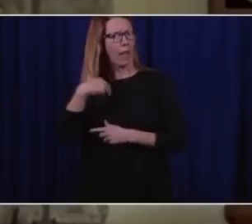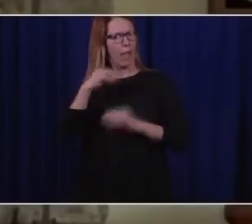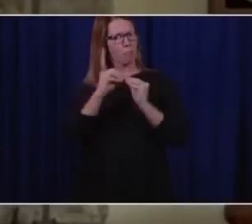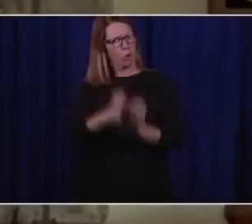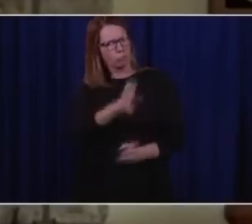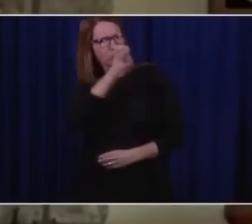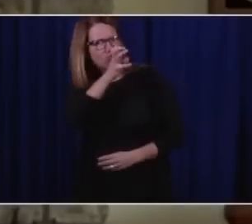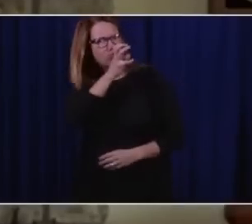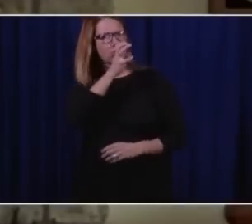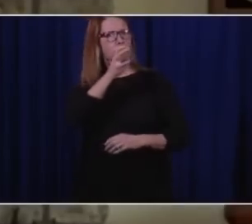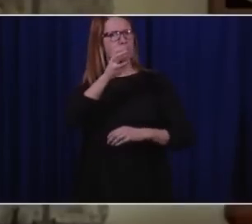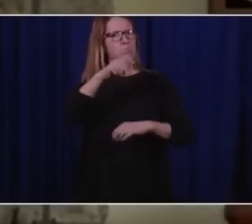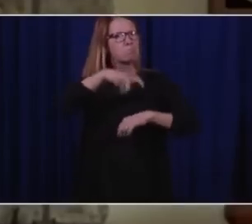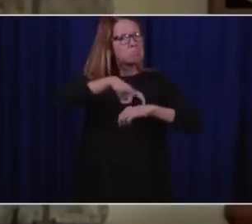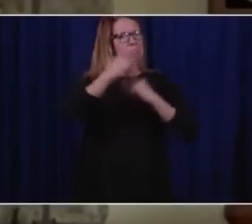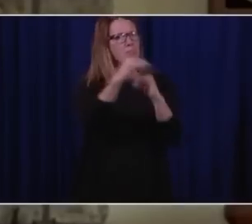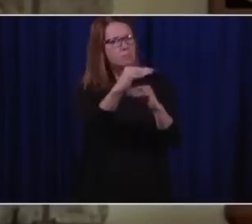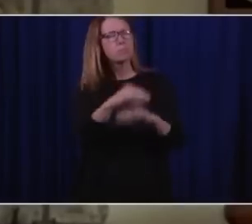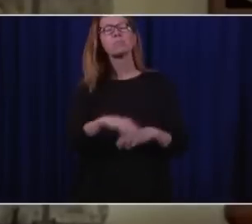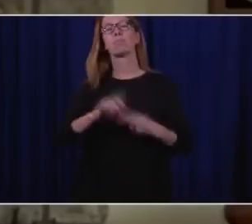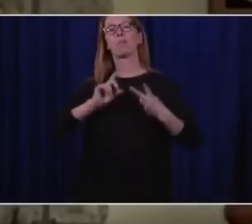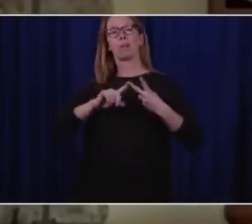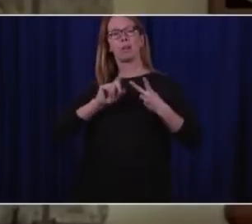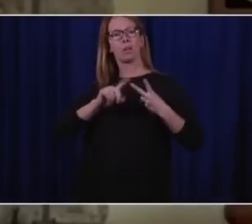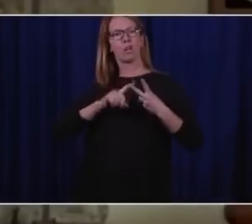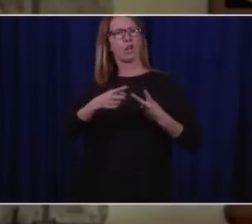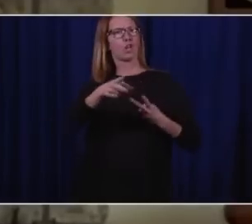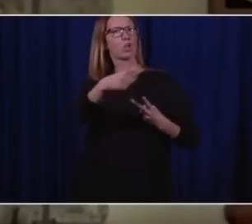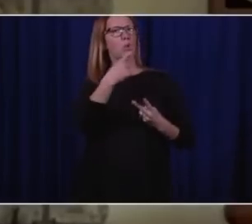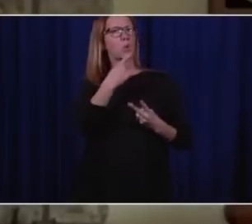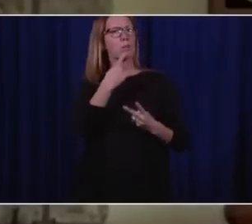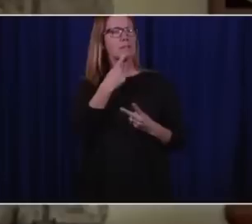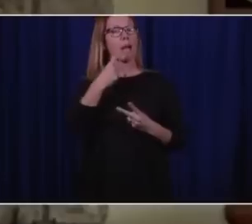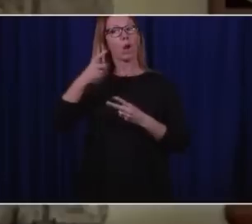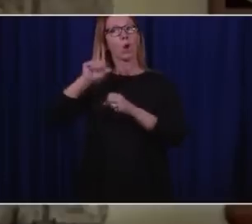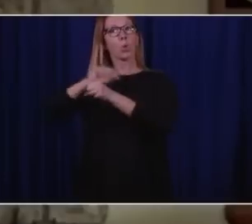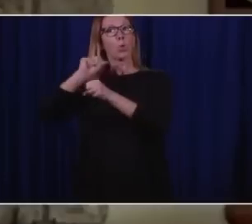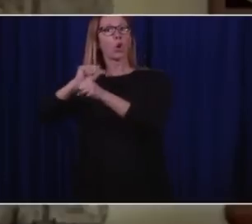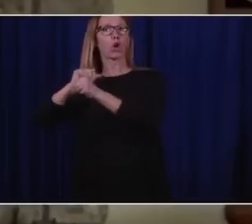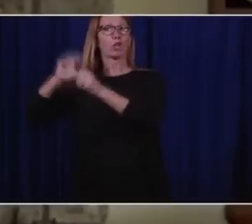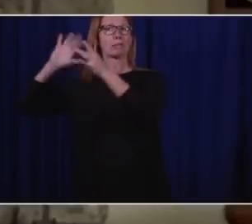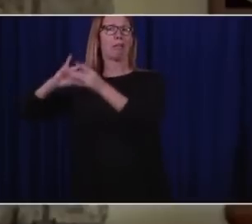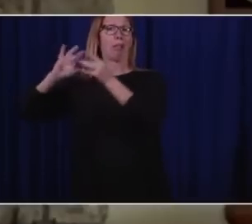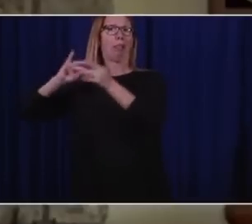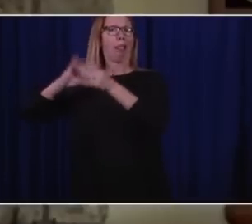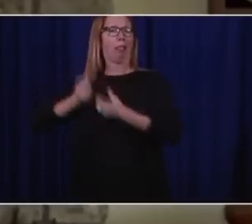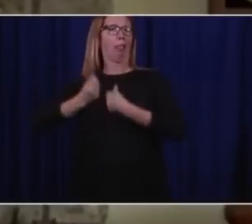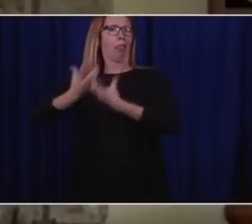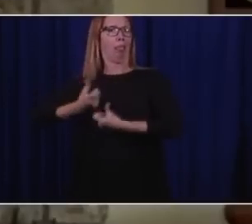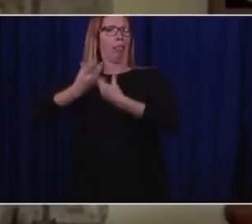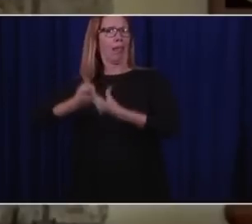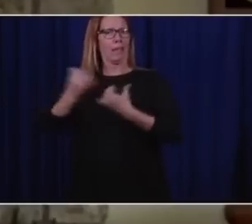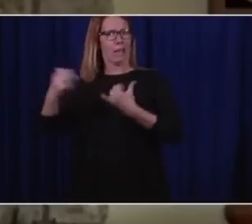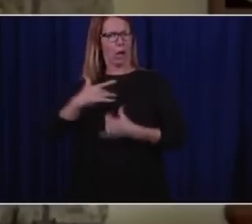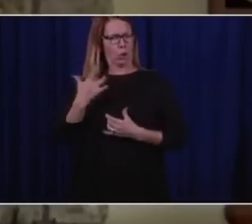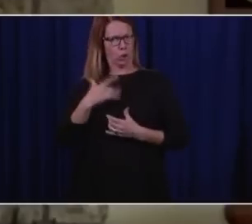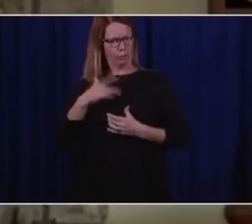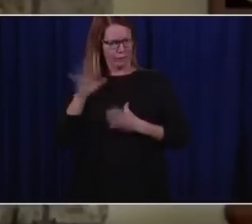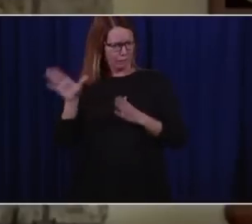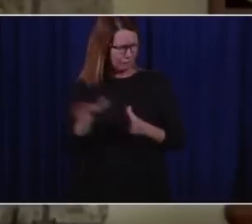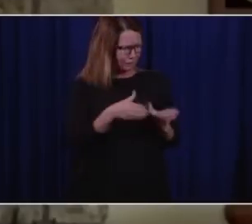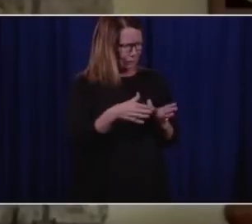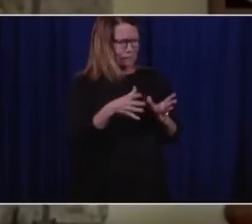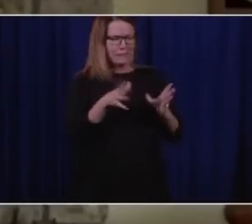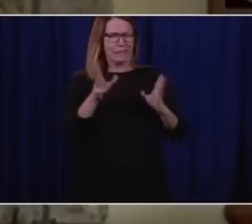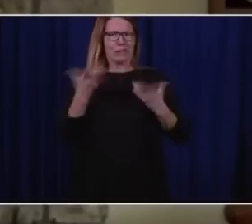doesn't address? And secondly, you said you were swayed by worker stories not to close bars and restaurants. And today, after hearing nurses who